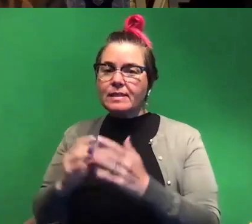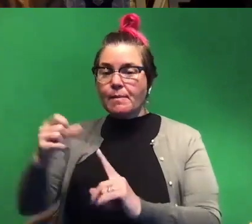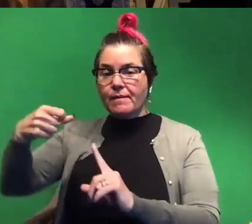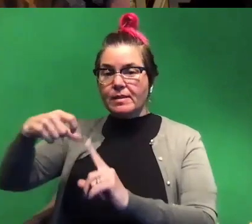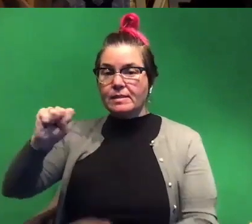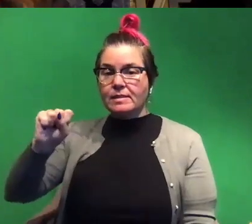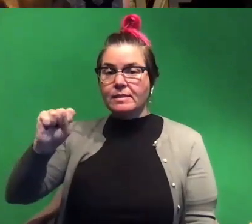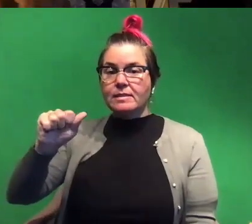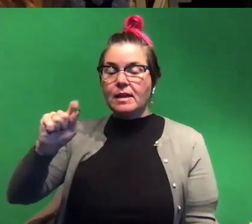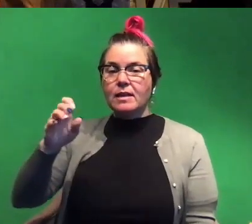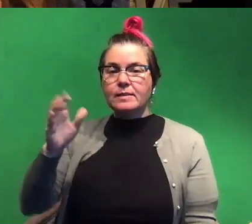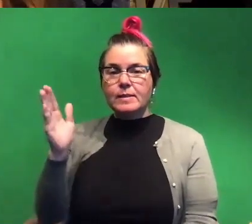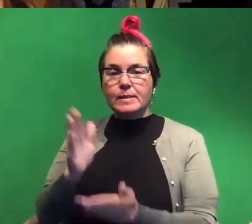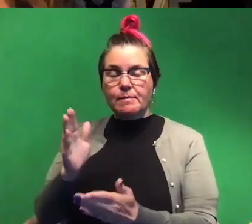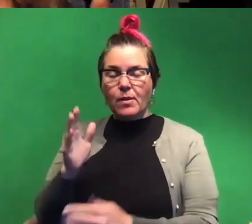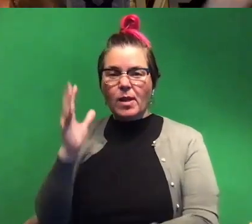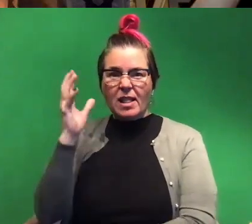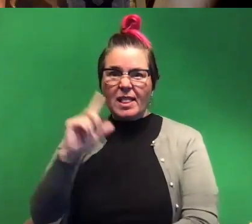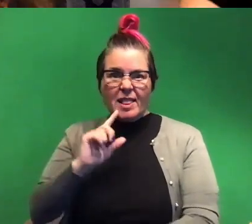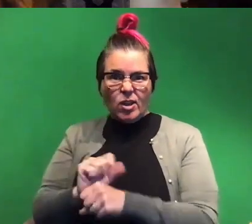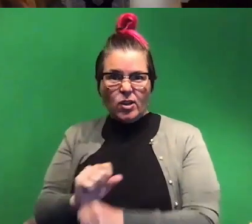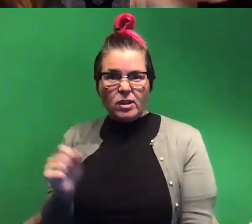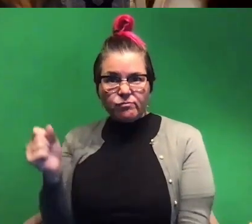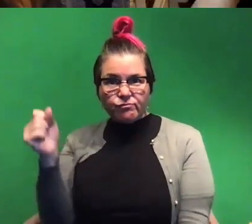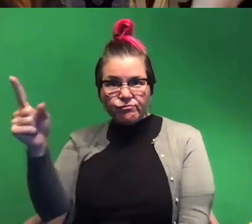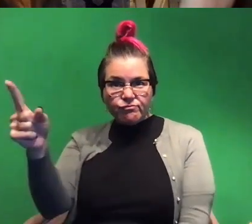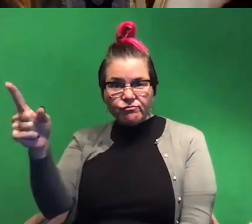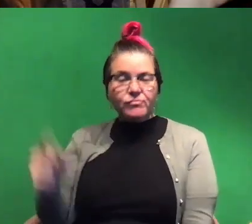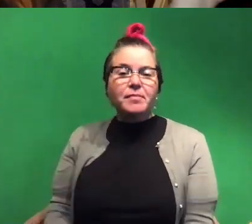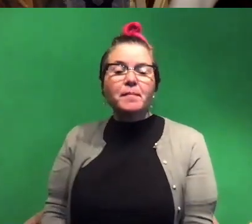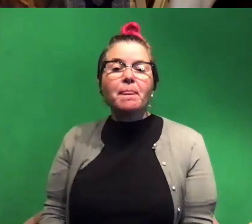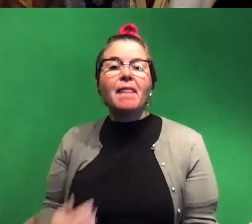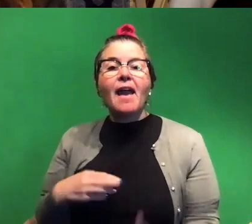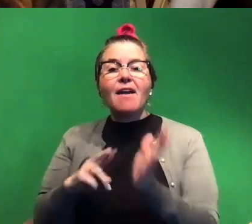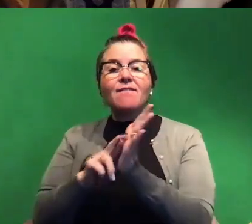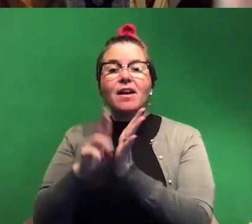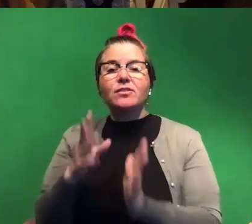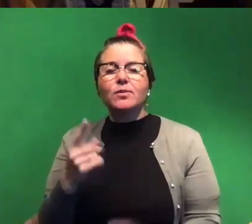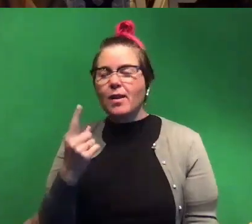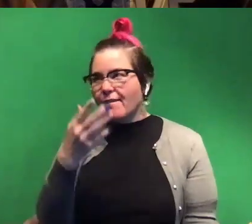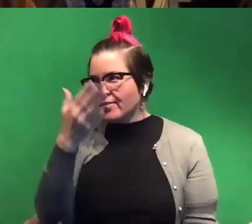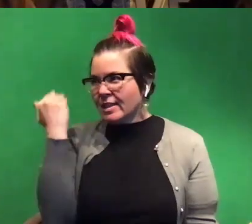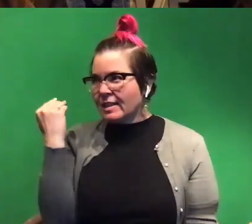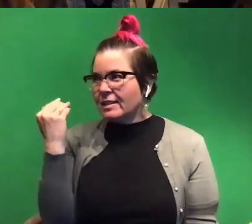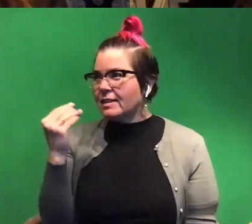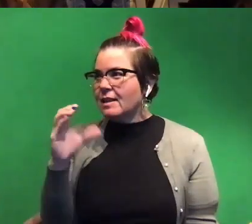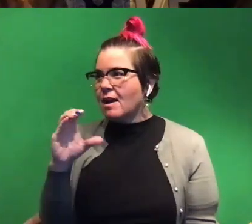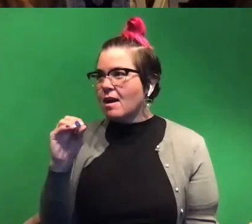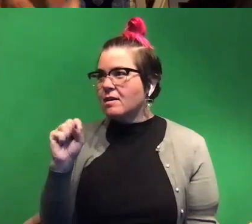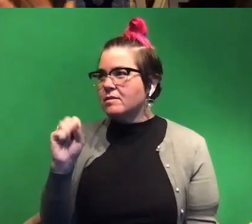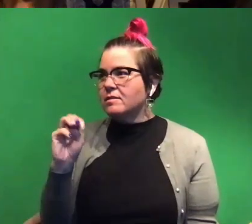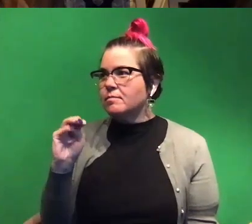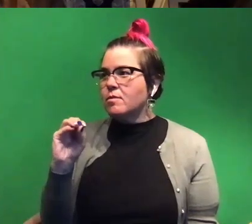they're smaller, they will literally just, and there's astronauts, there's one, I forget, cosmonaut that has